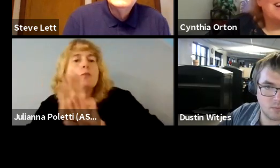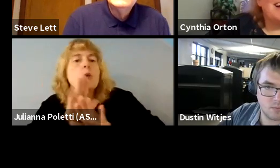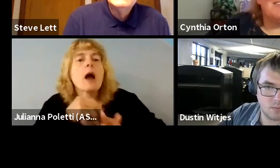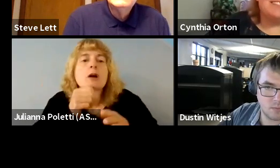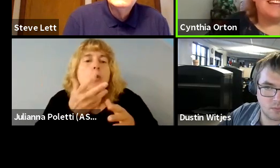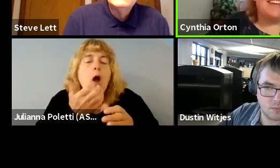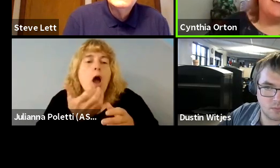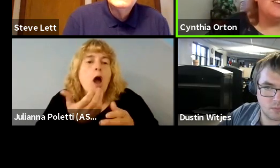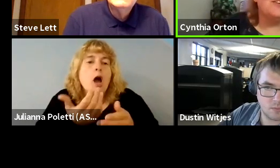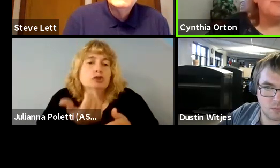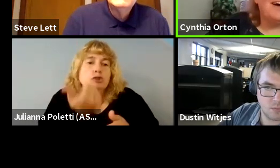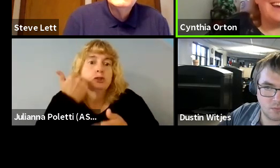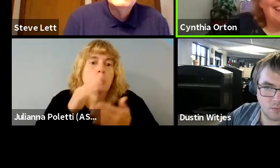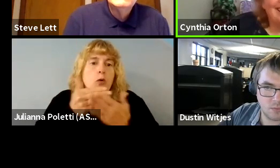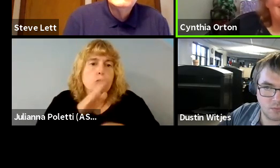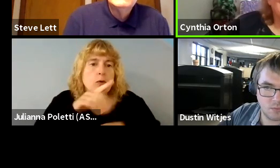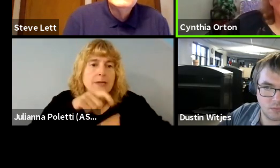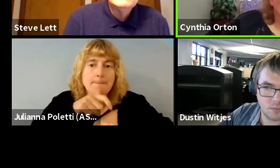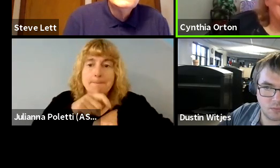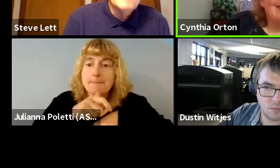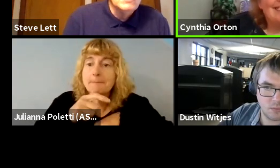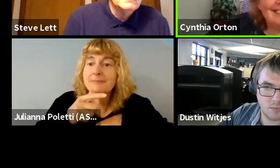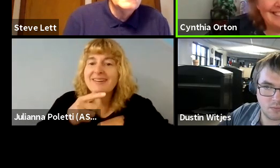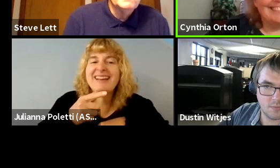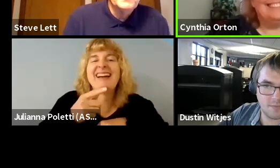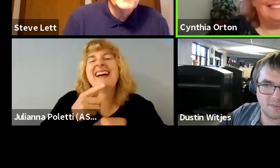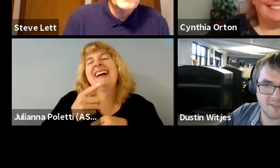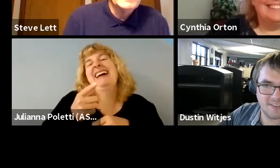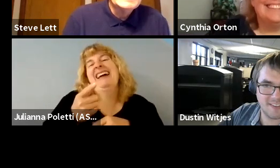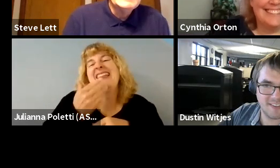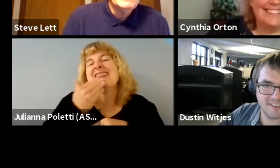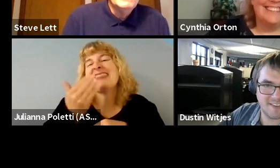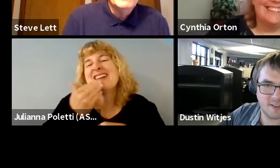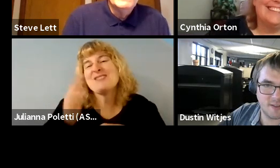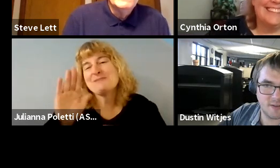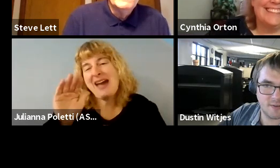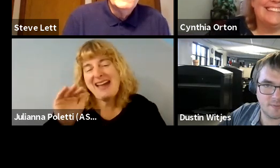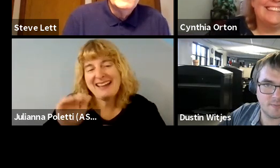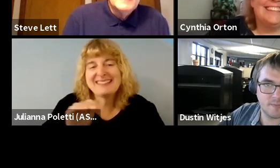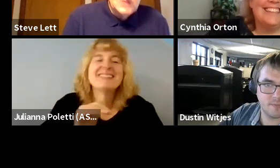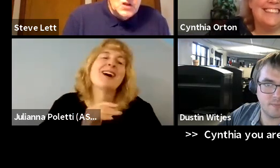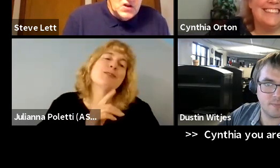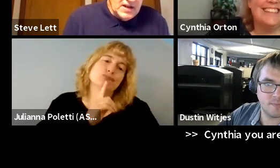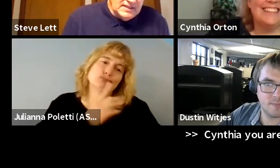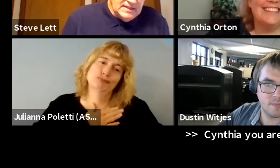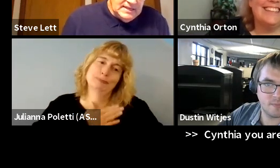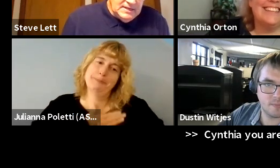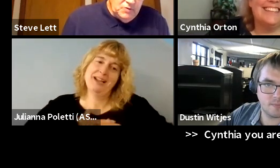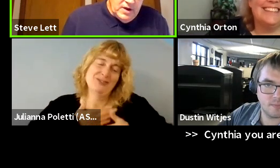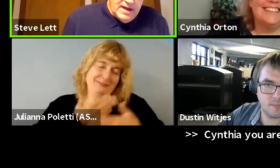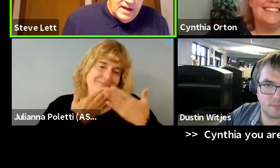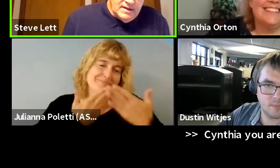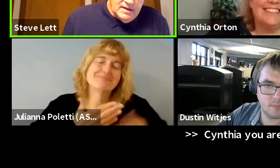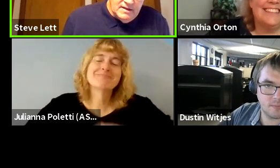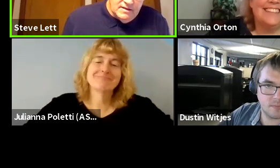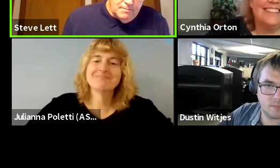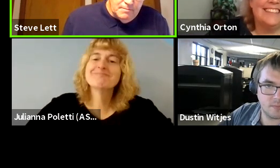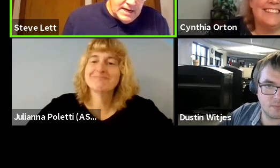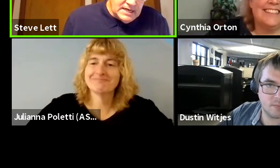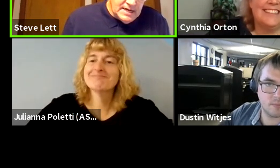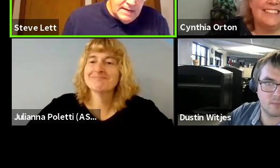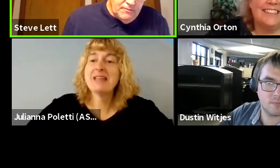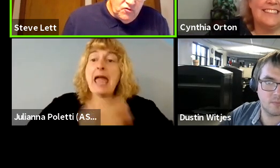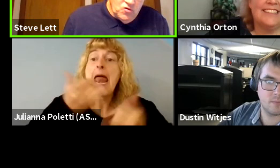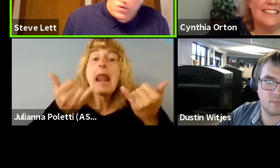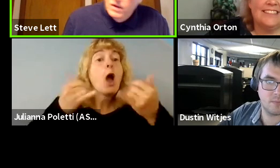time. I was saying thank you, bye. Thank you, Cynthia. Certainly, my pleasure. All right, we're at the